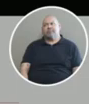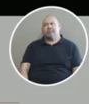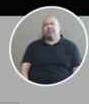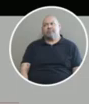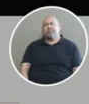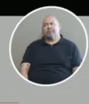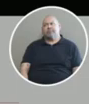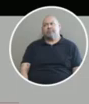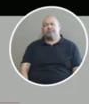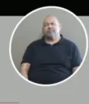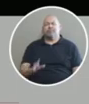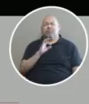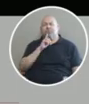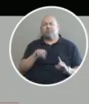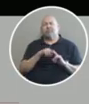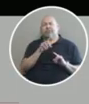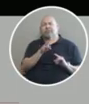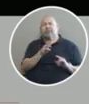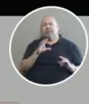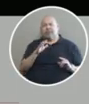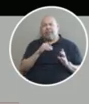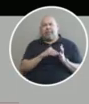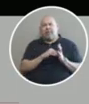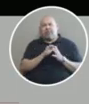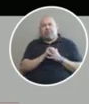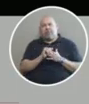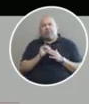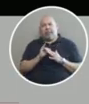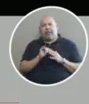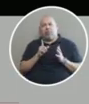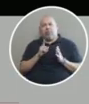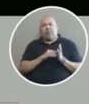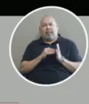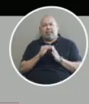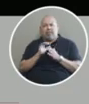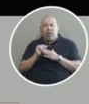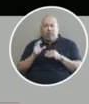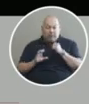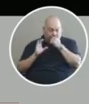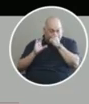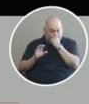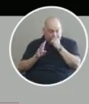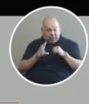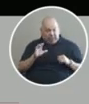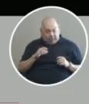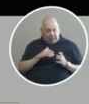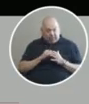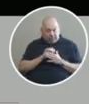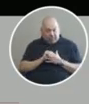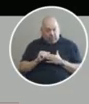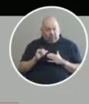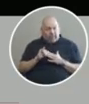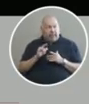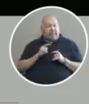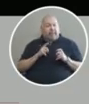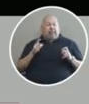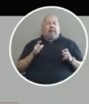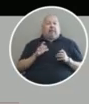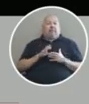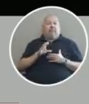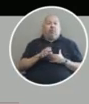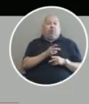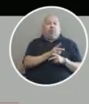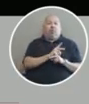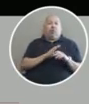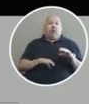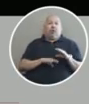So I was referencing the $600,000 of that $1 million investment. $600,000 would be allotted for